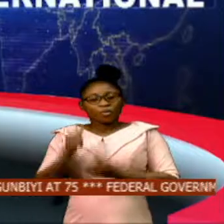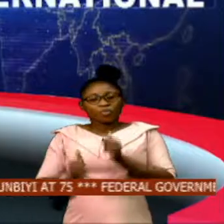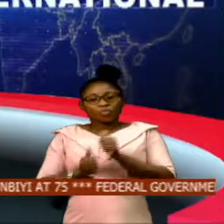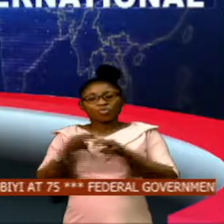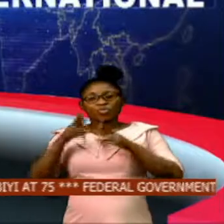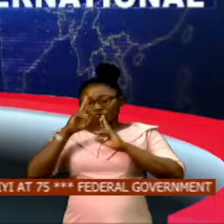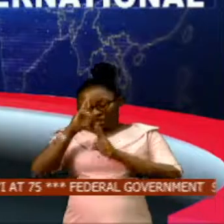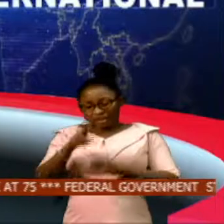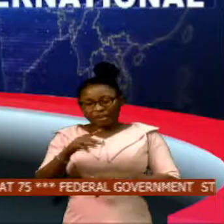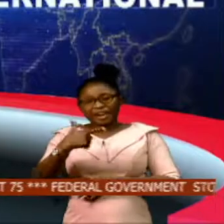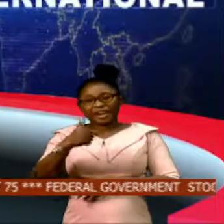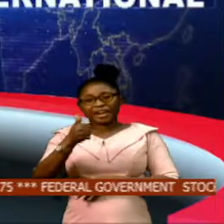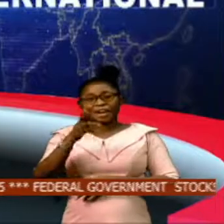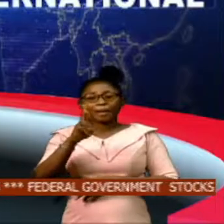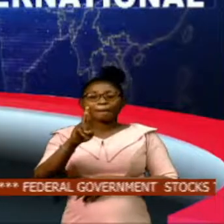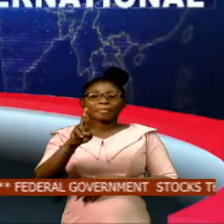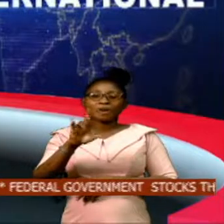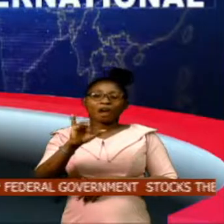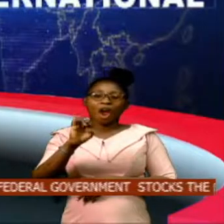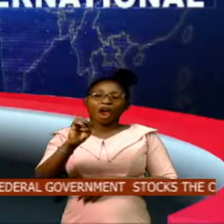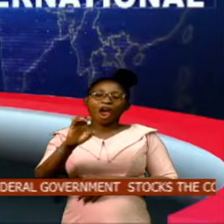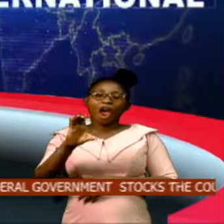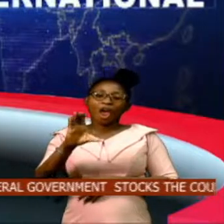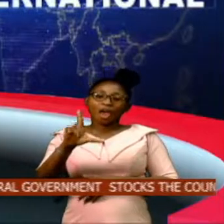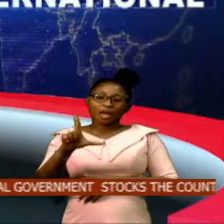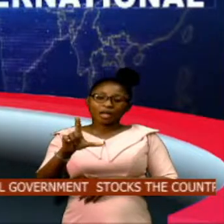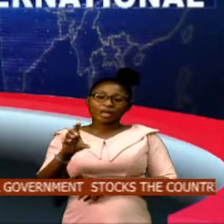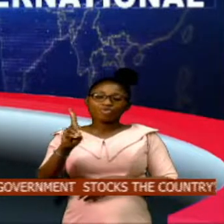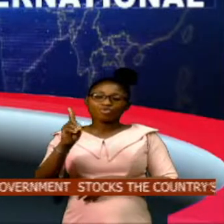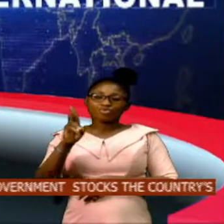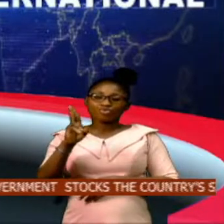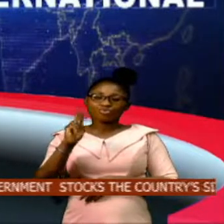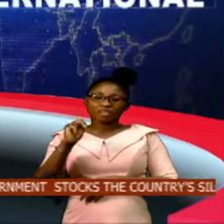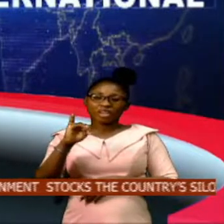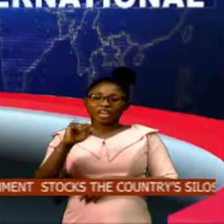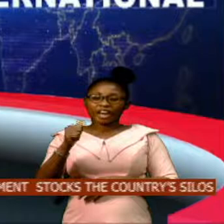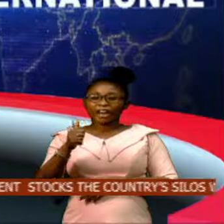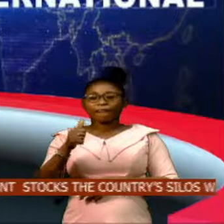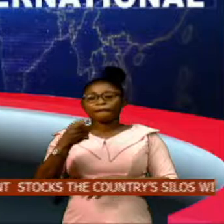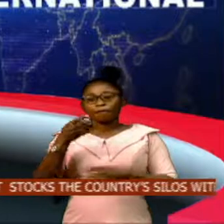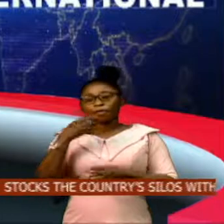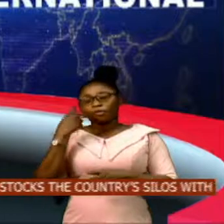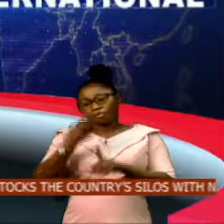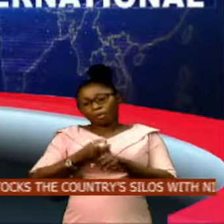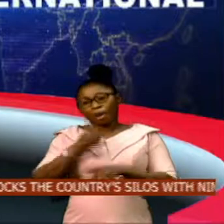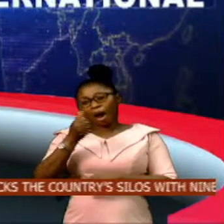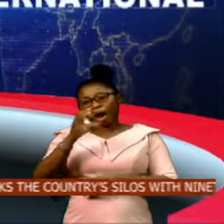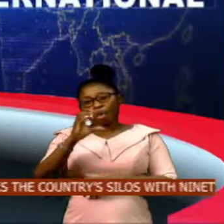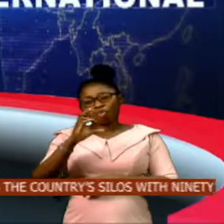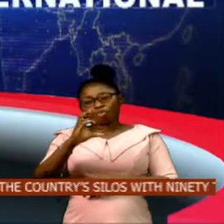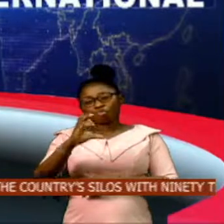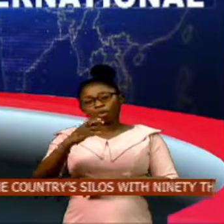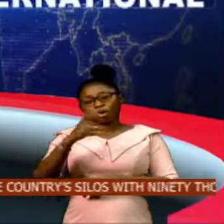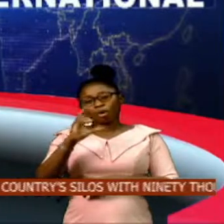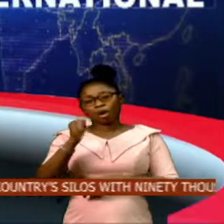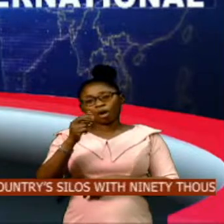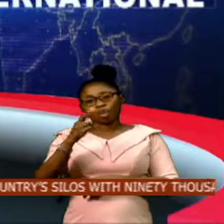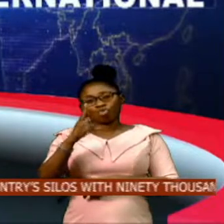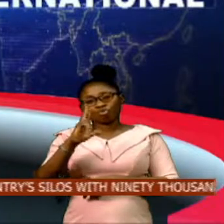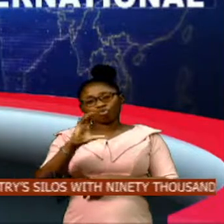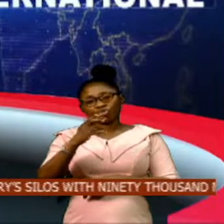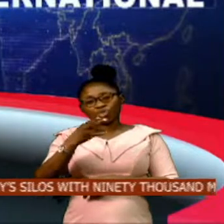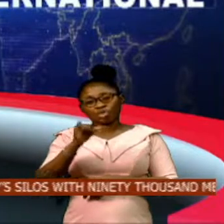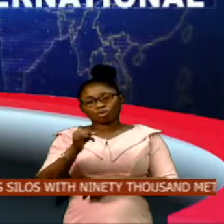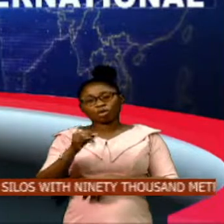Most Reverend Gabriel Jr. speaking from the Catholic Bishop of Auchi, speaking on Good